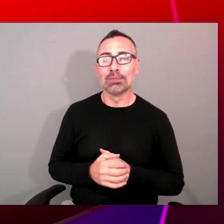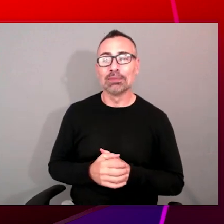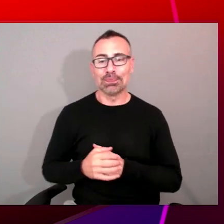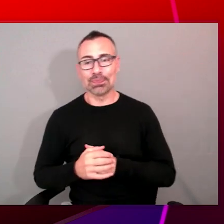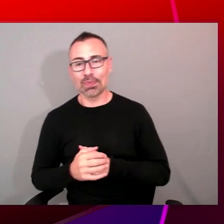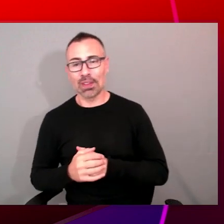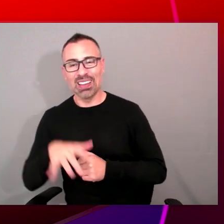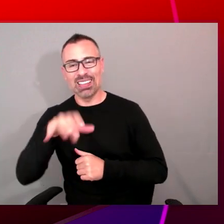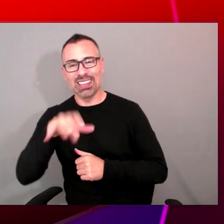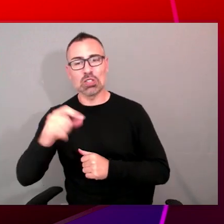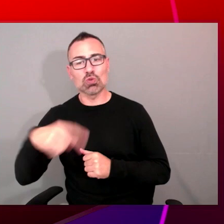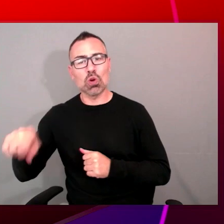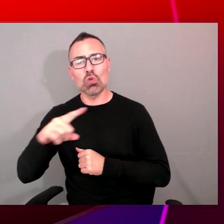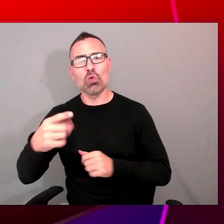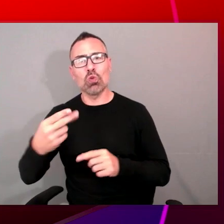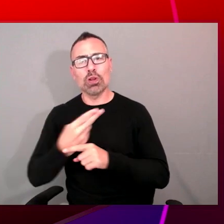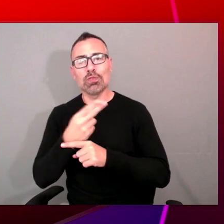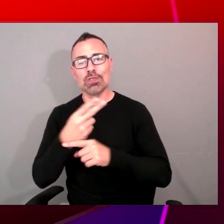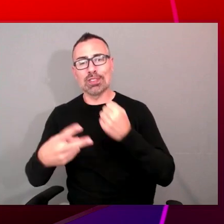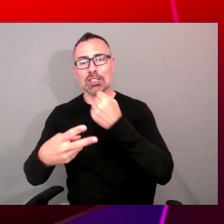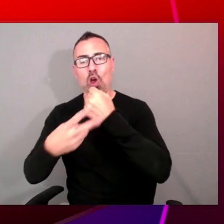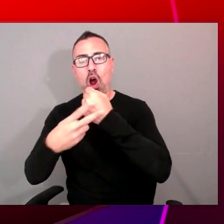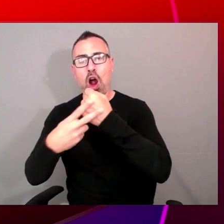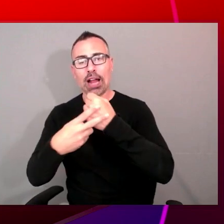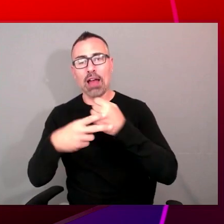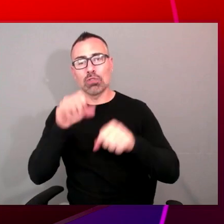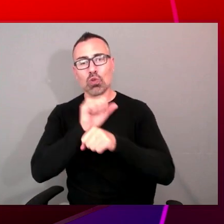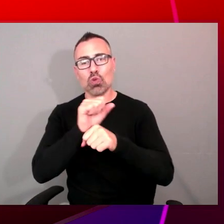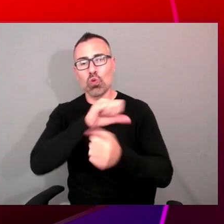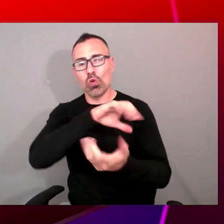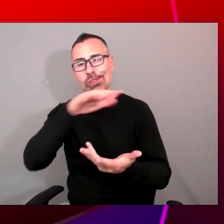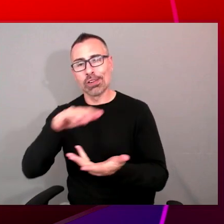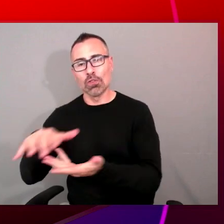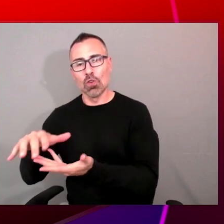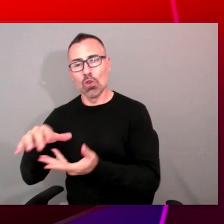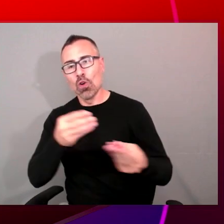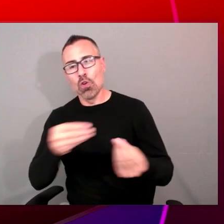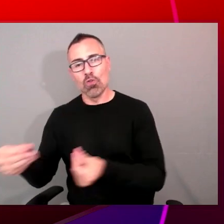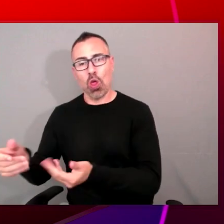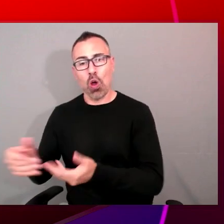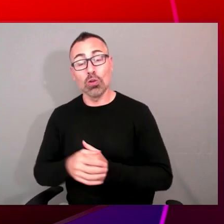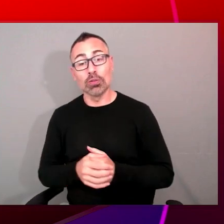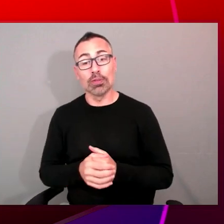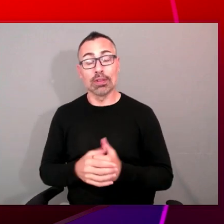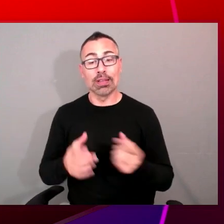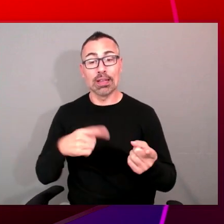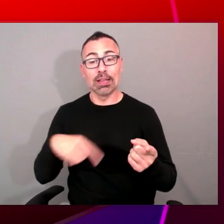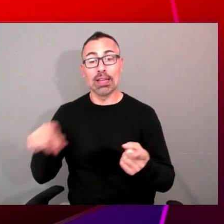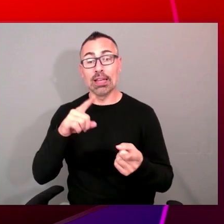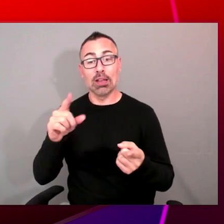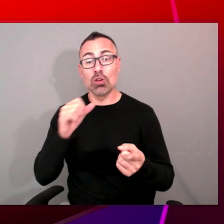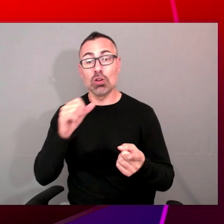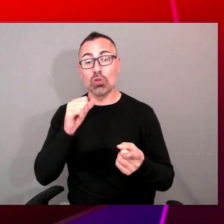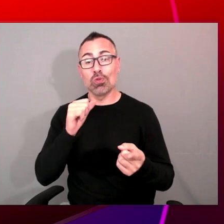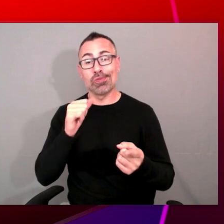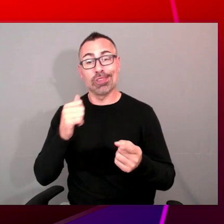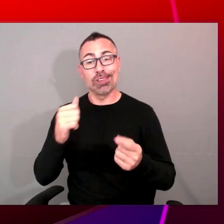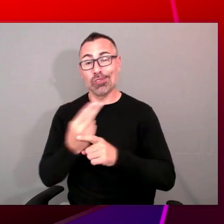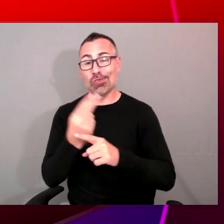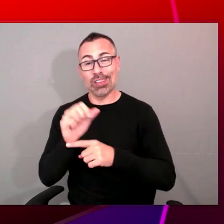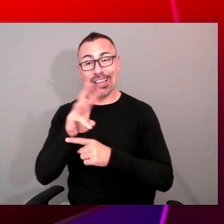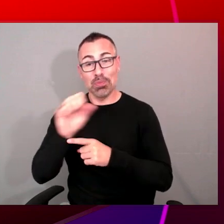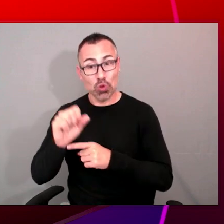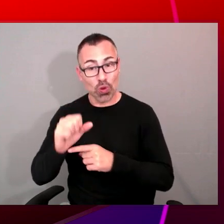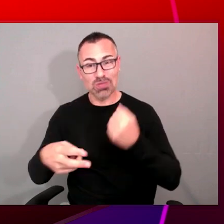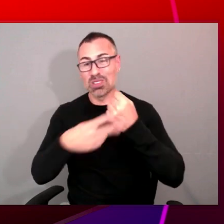workflow. So traditionally, archive is kind of thought of as the kind of last stage in the process. Not for us, because we're using AWS. We're storing all that material, like you